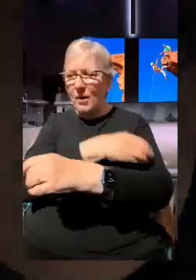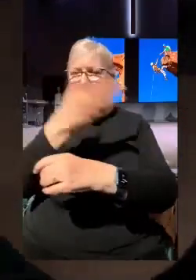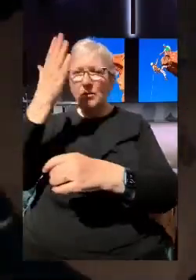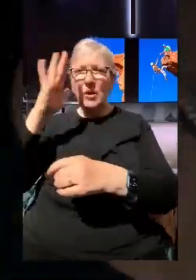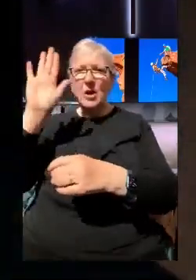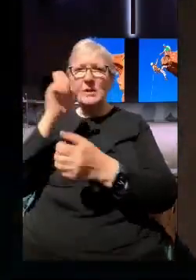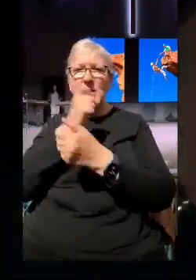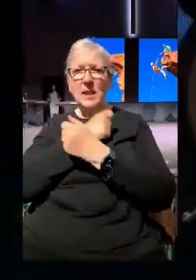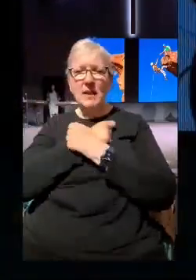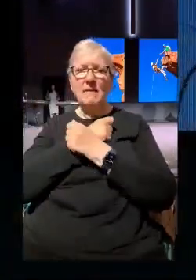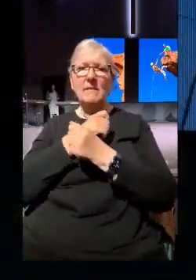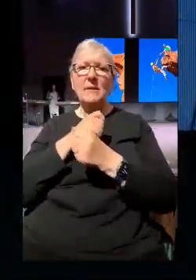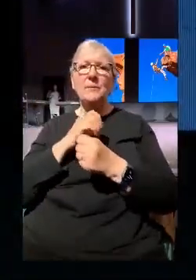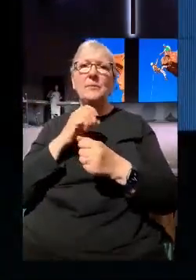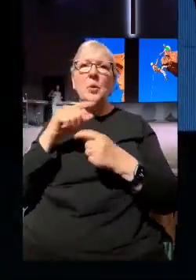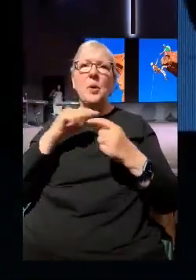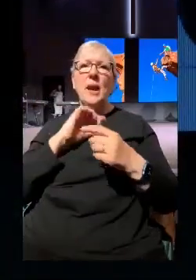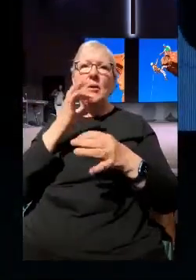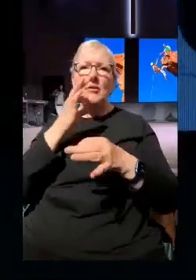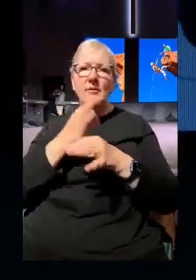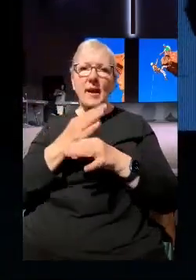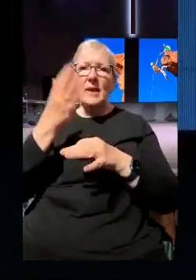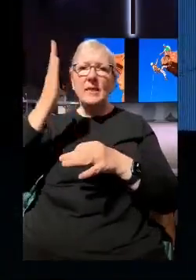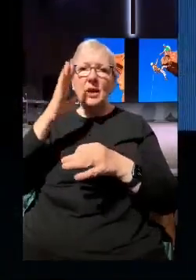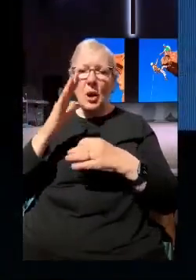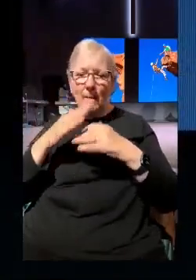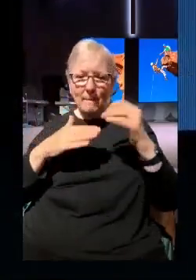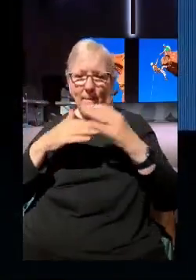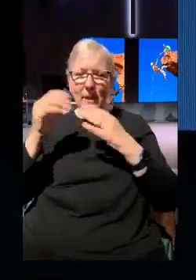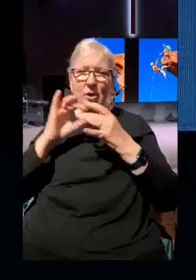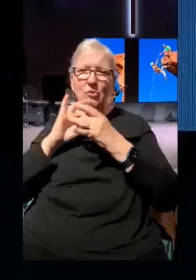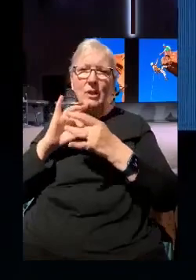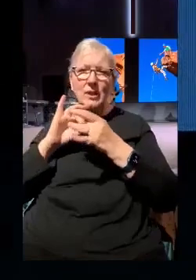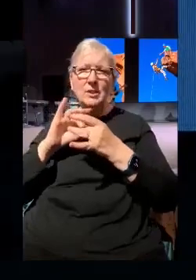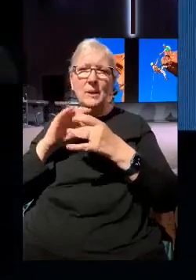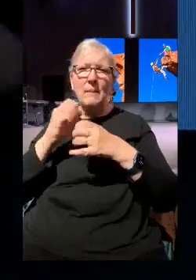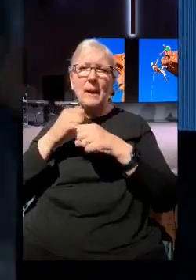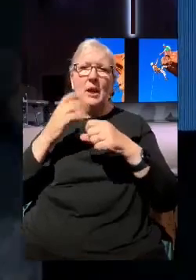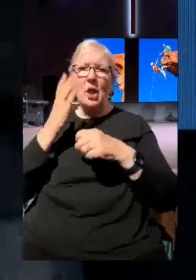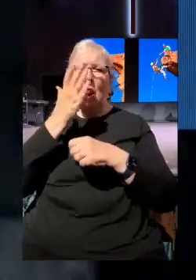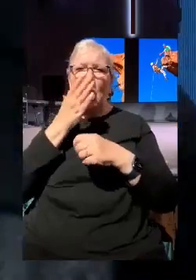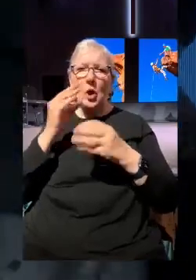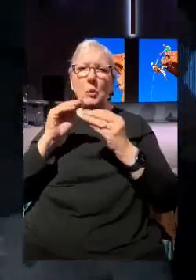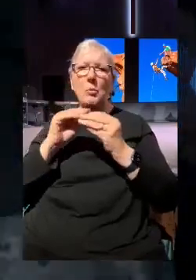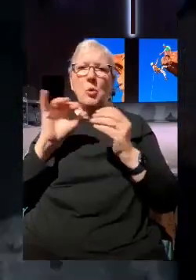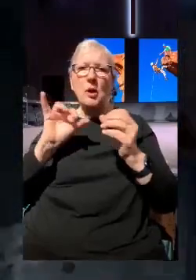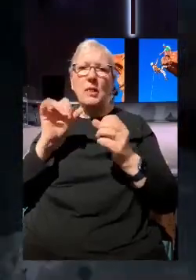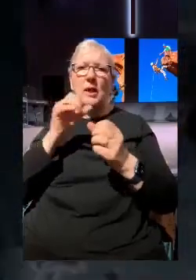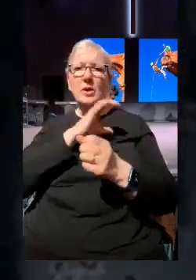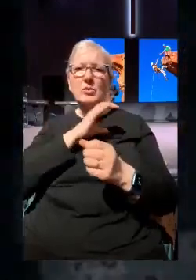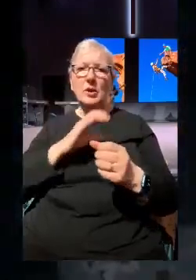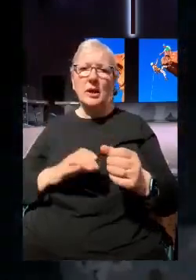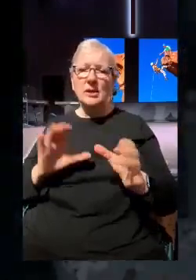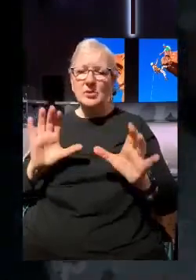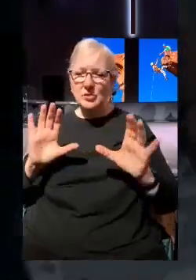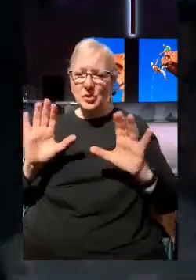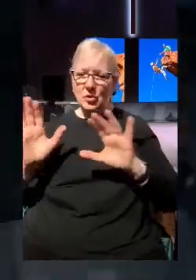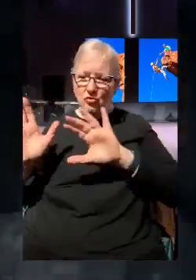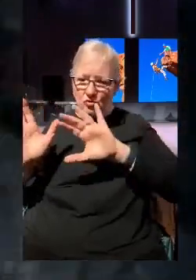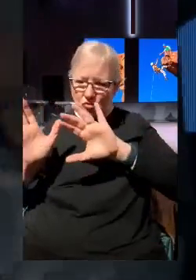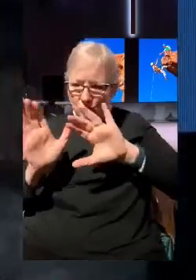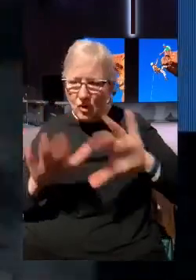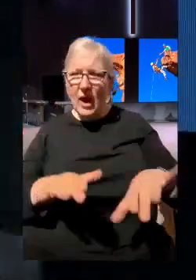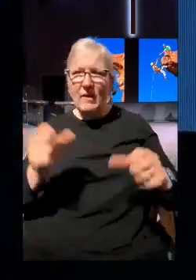When our faith in God builds relationships, makes us look more like Christ, drives out fear, destroys